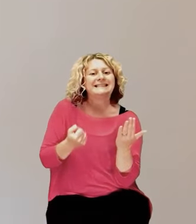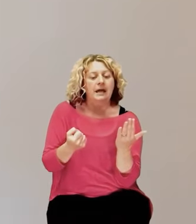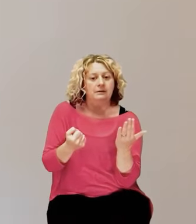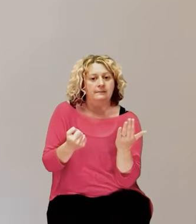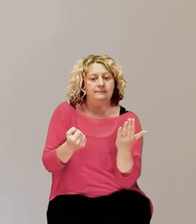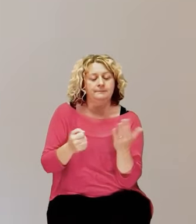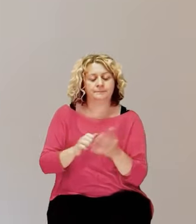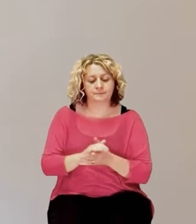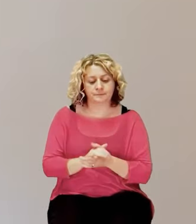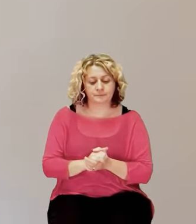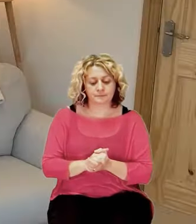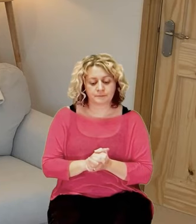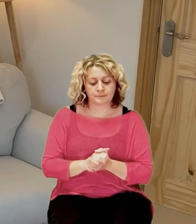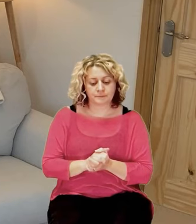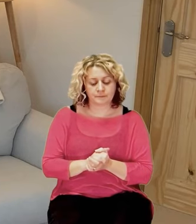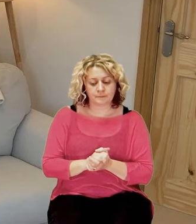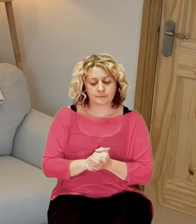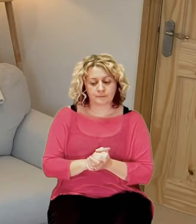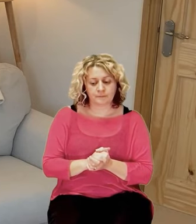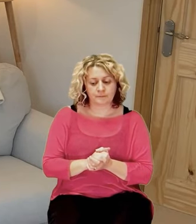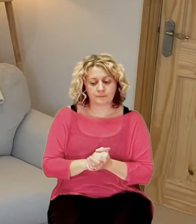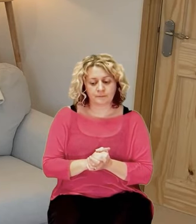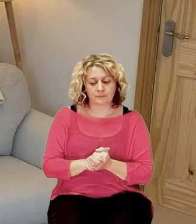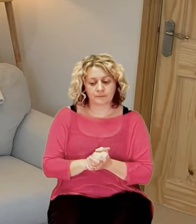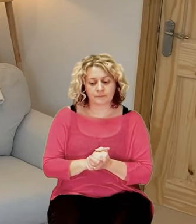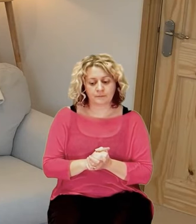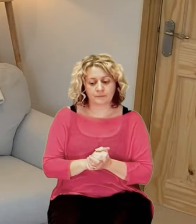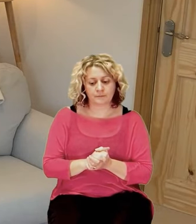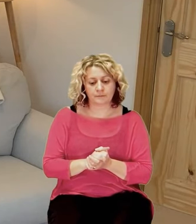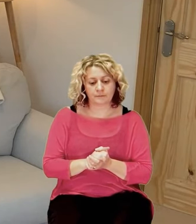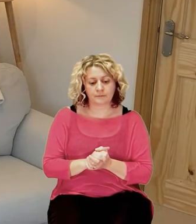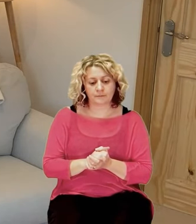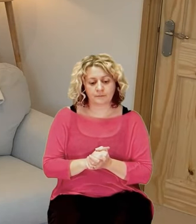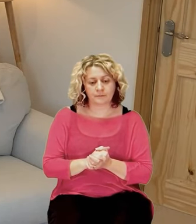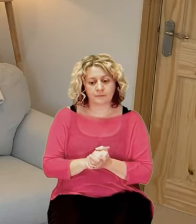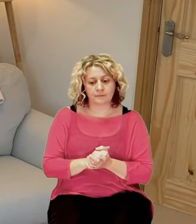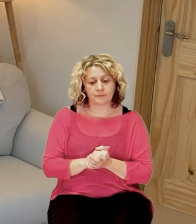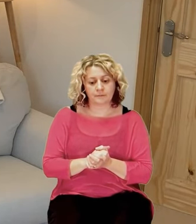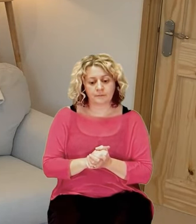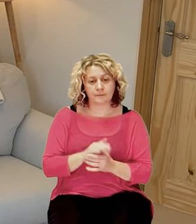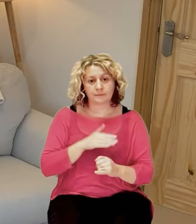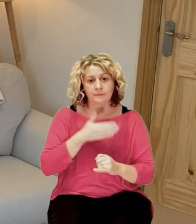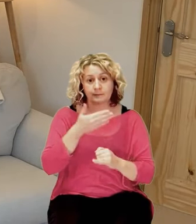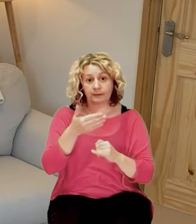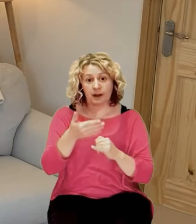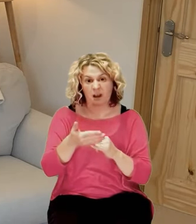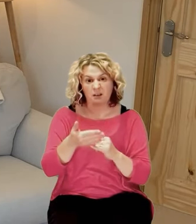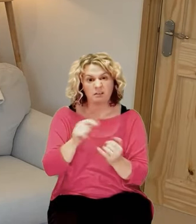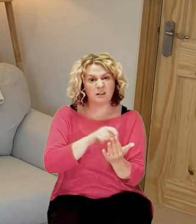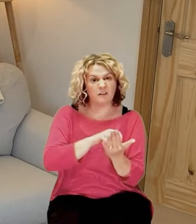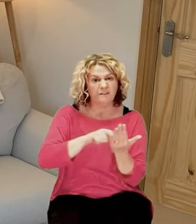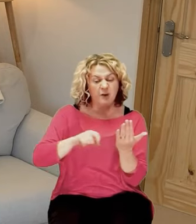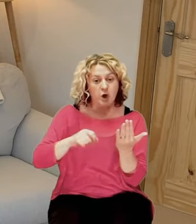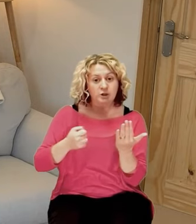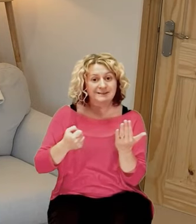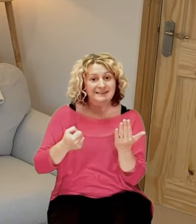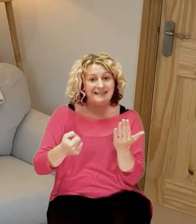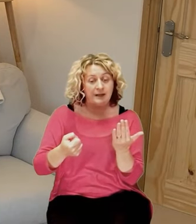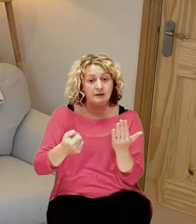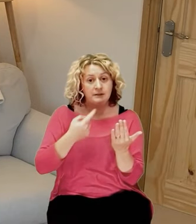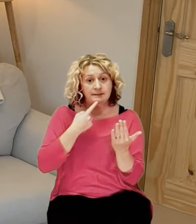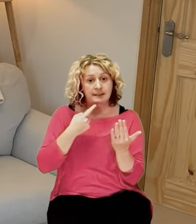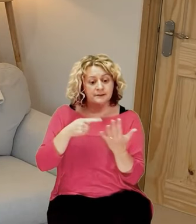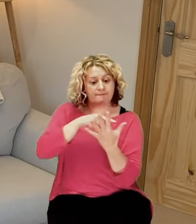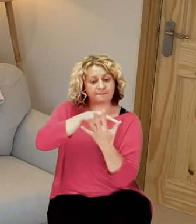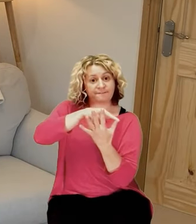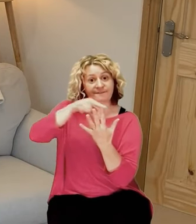five constituent parts, Paul writes to Titus right at the end in verse 10, that for these people,